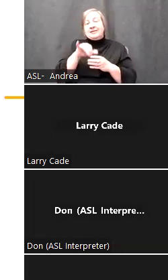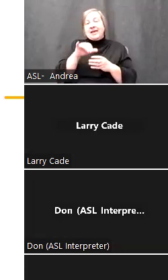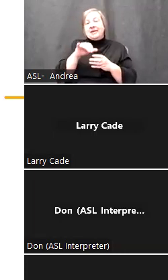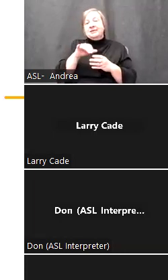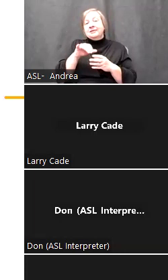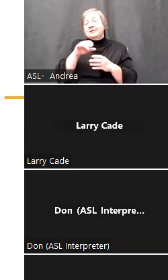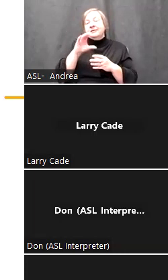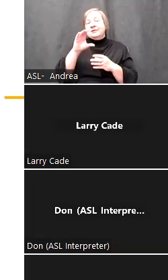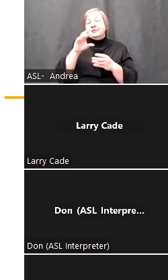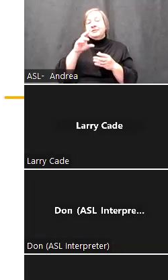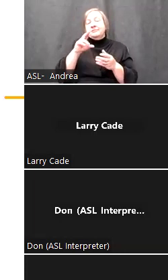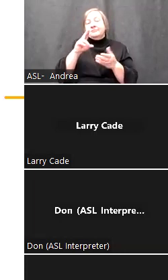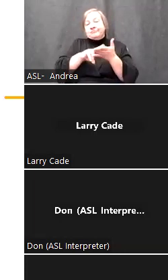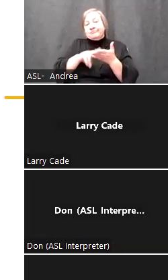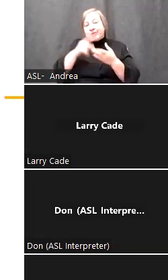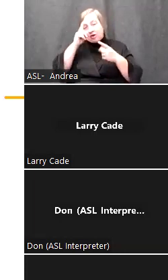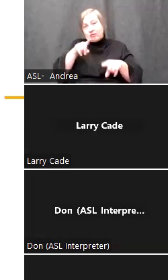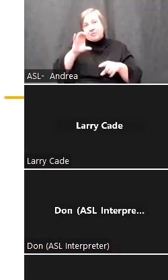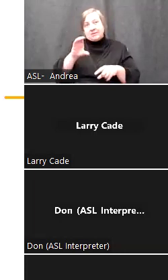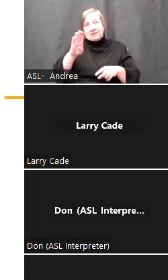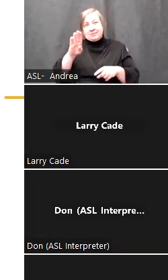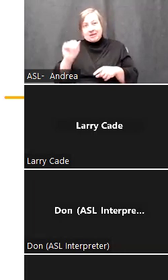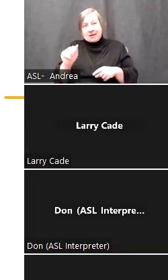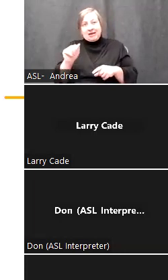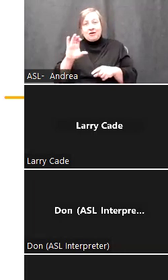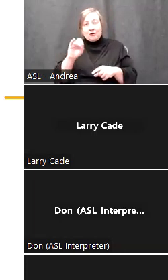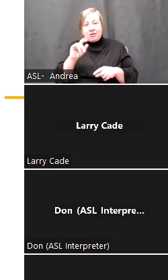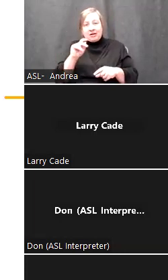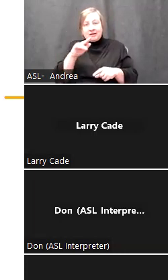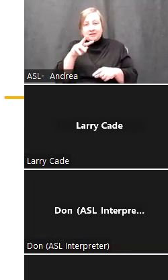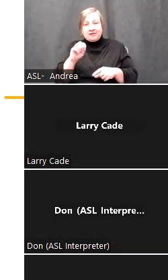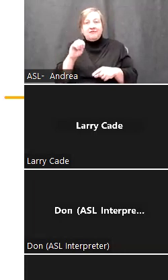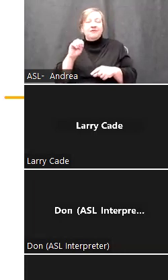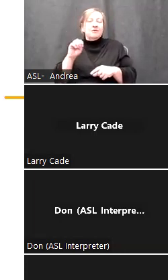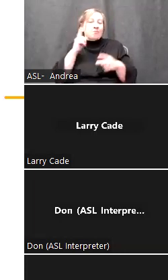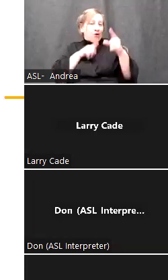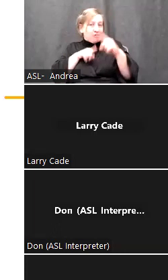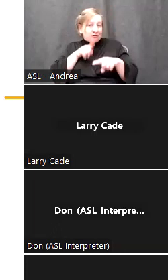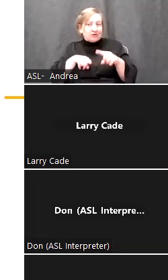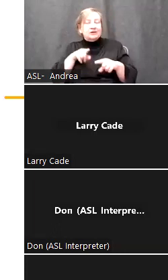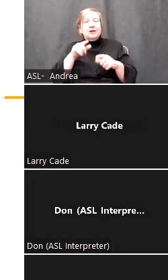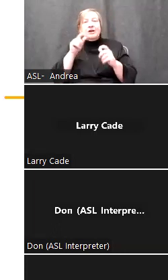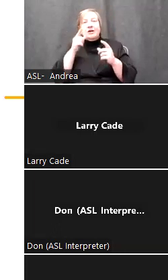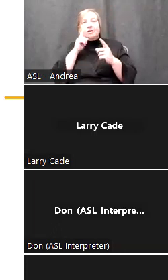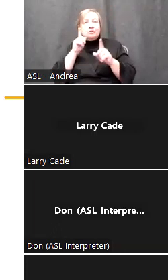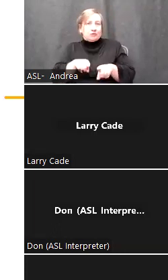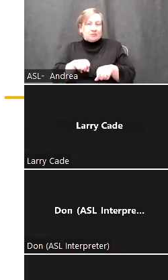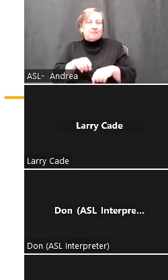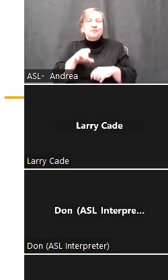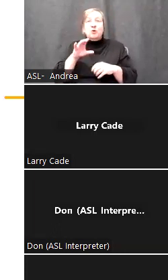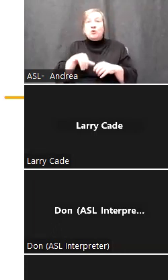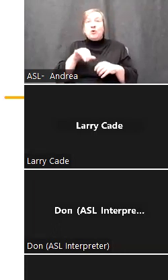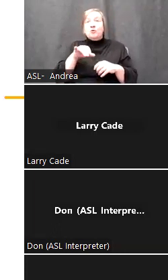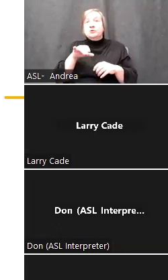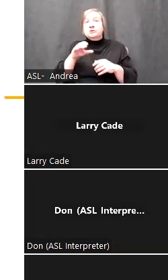it abbreviated here as CBA. So it's just an important call out that those 250 CBA funds are treated